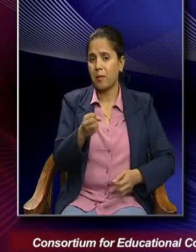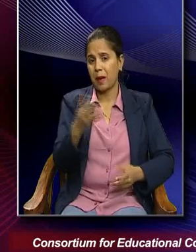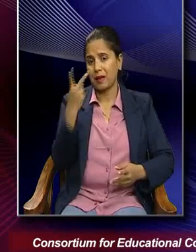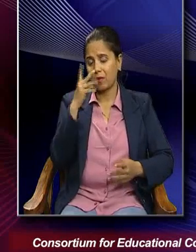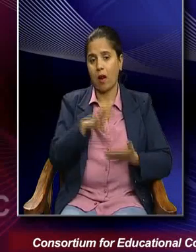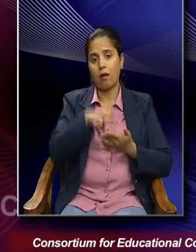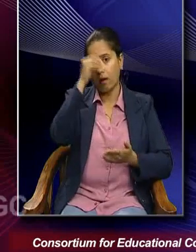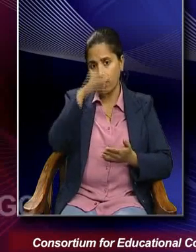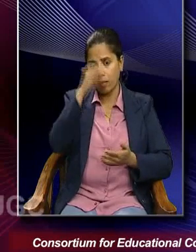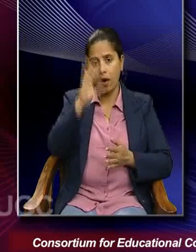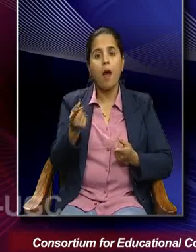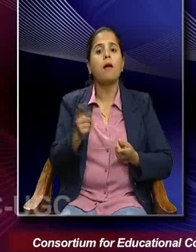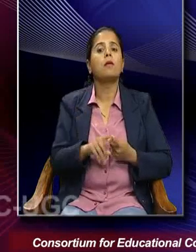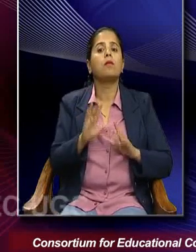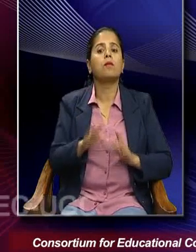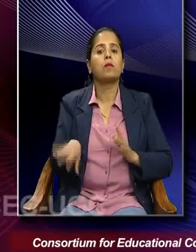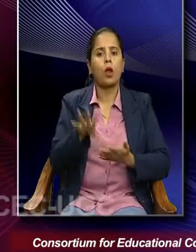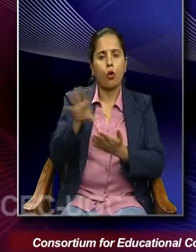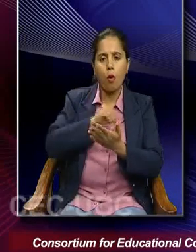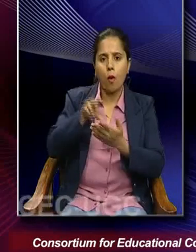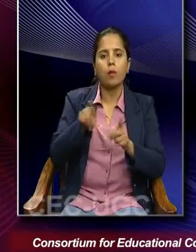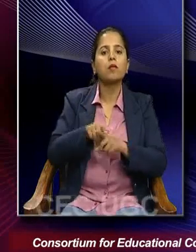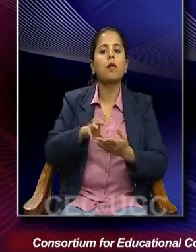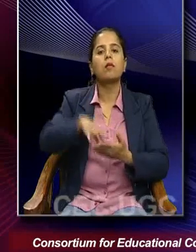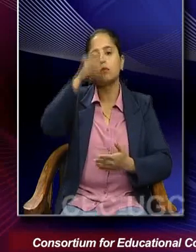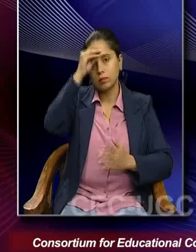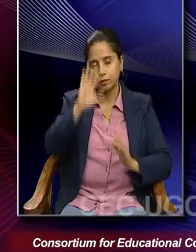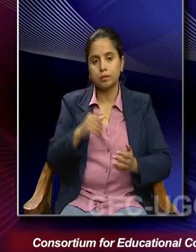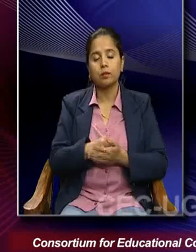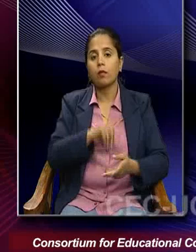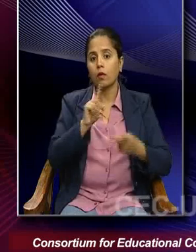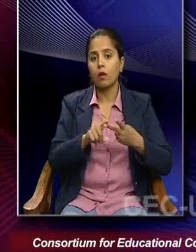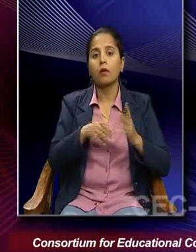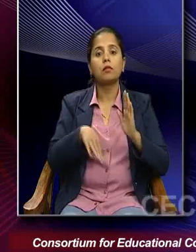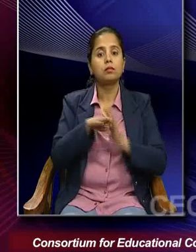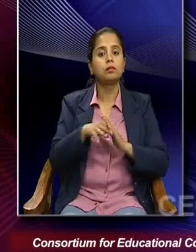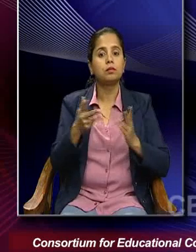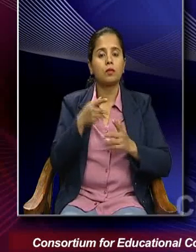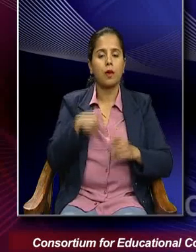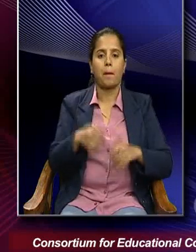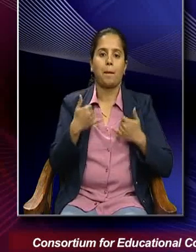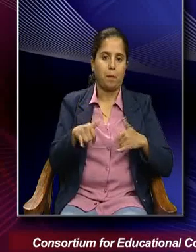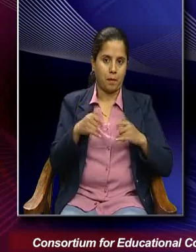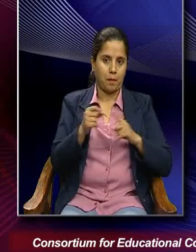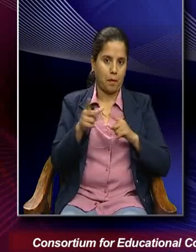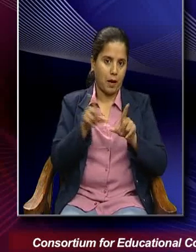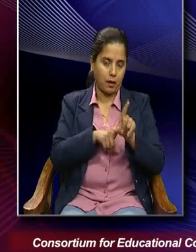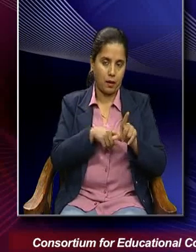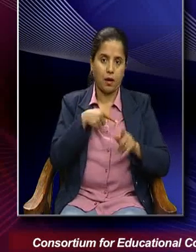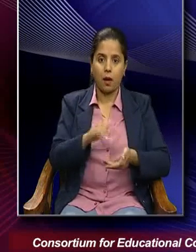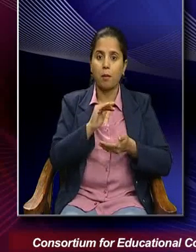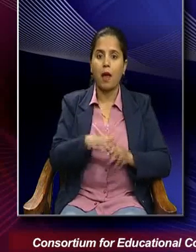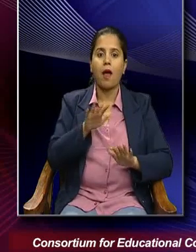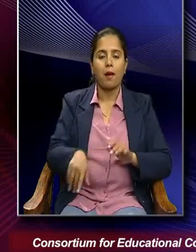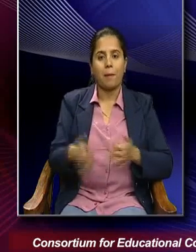around and we see the toys that we give to our children are all based on certain